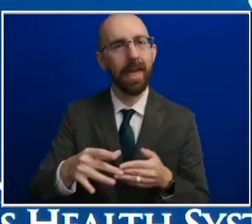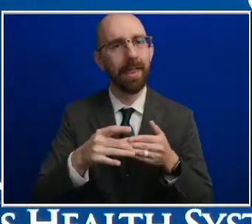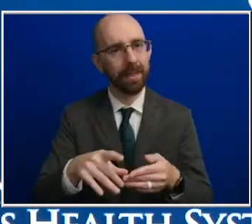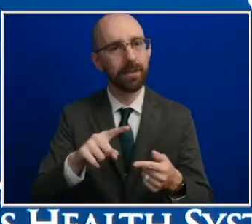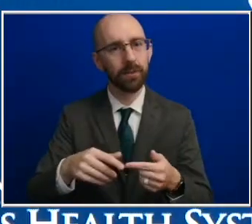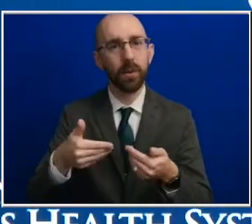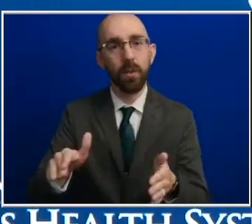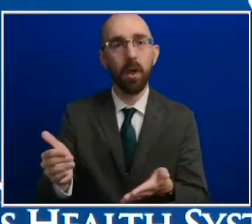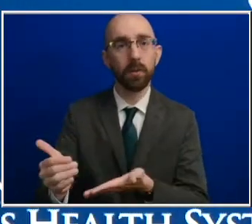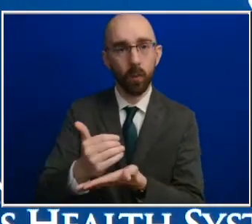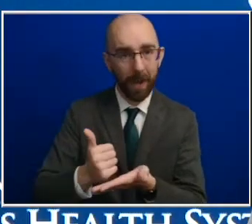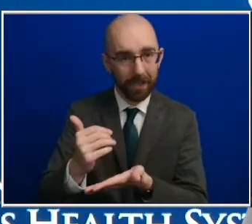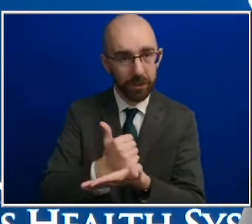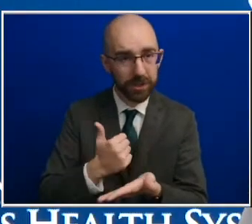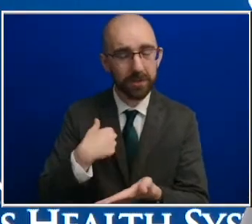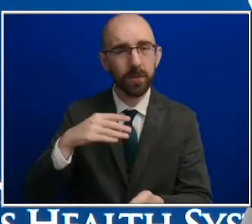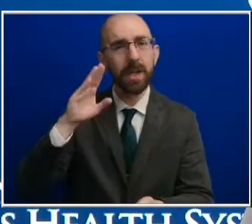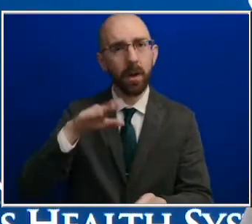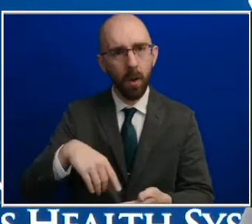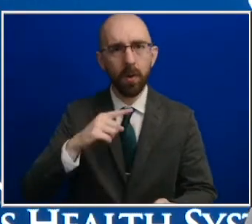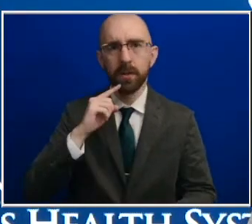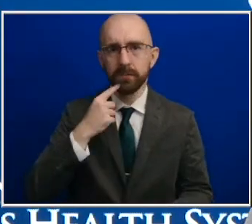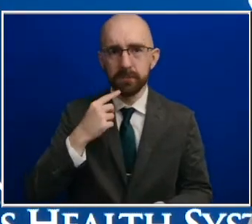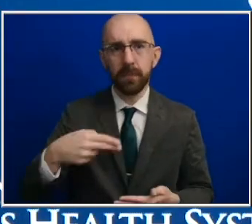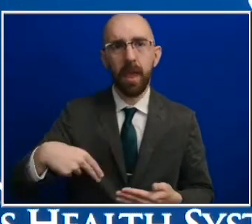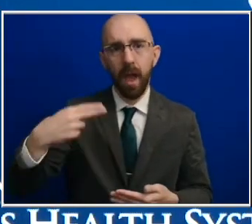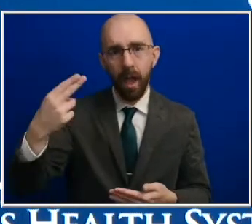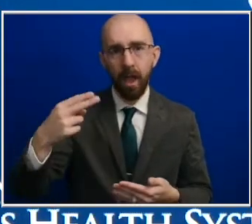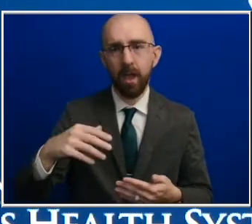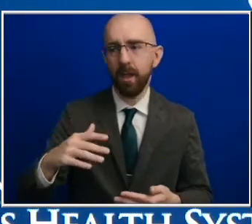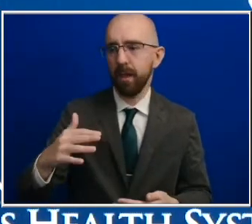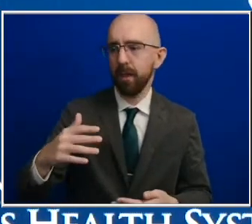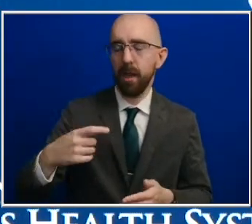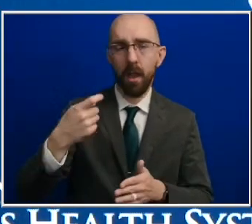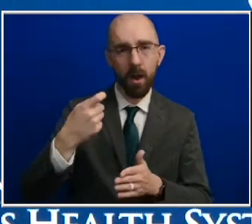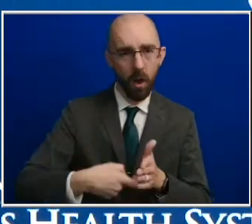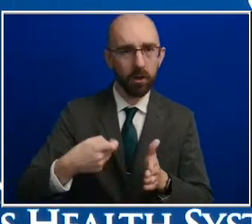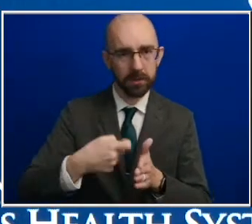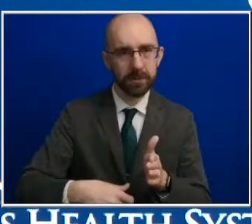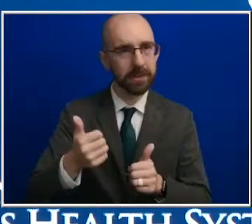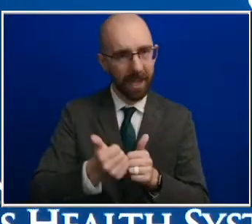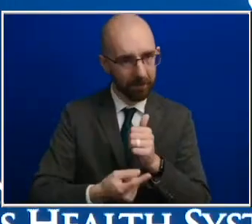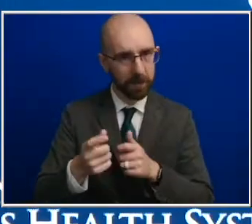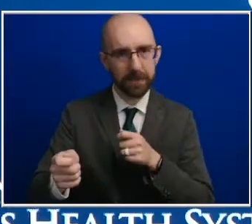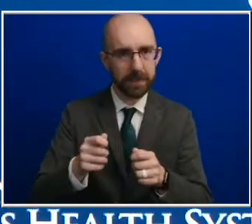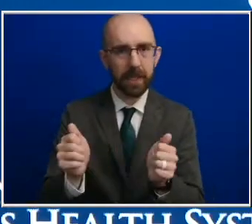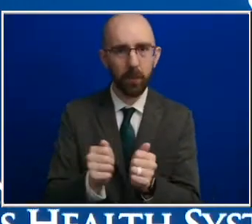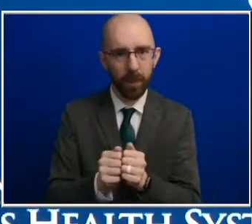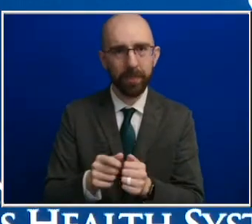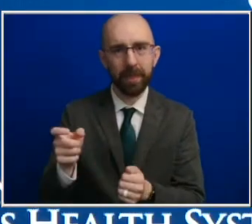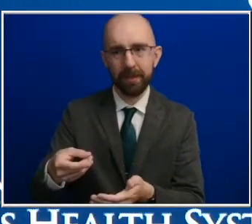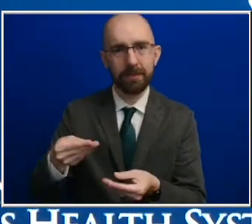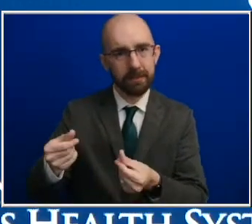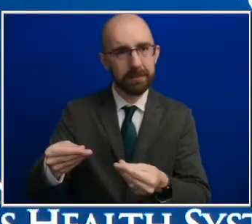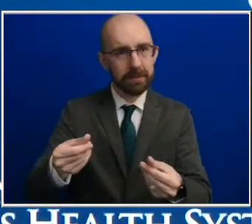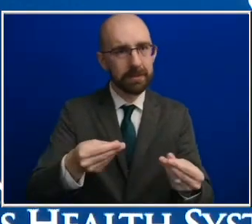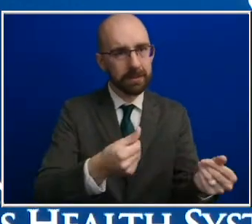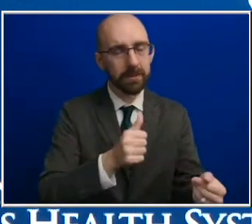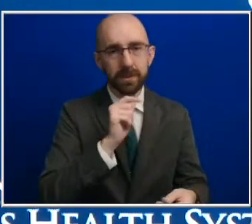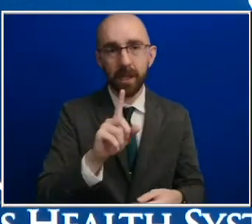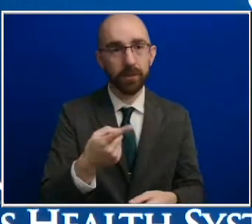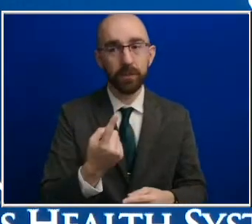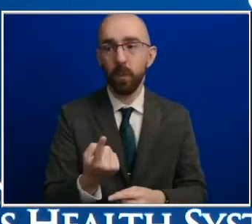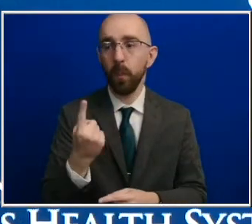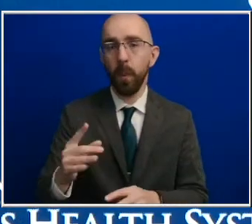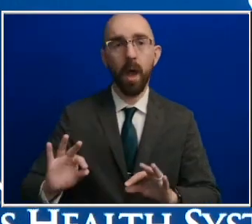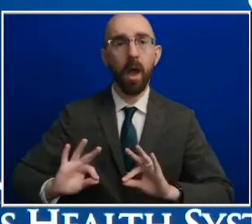wages. We know that there is significantly high costs that everybody is dealing with. So it is not just one thing in a vacuum, but it leads